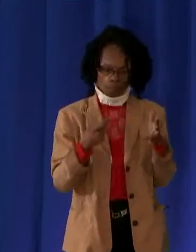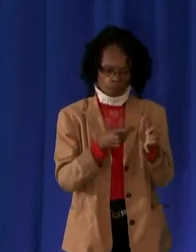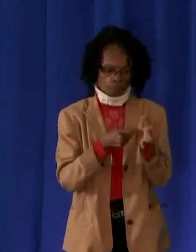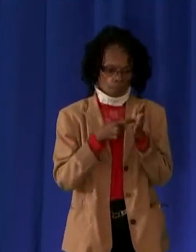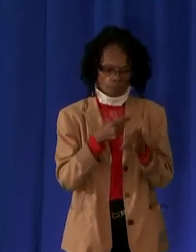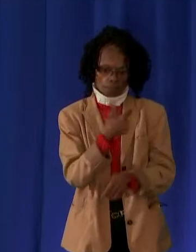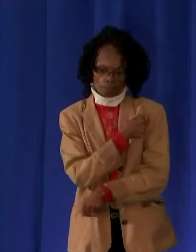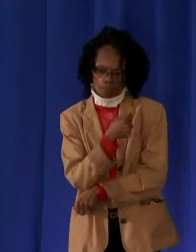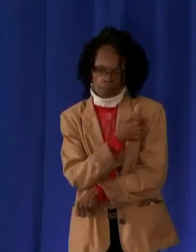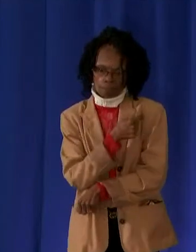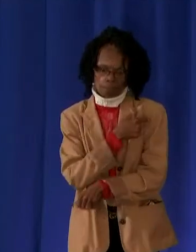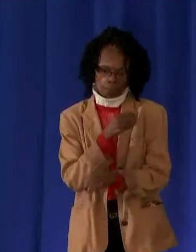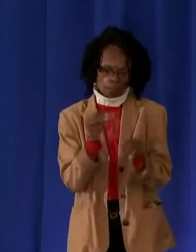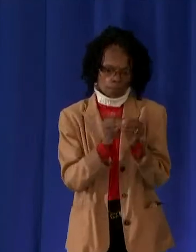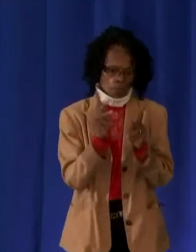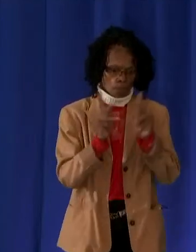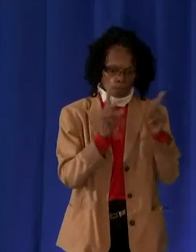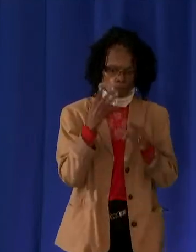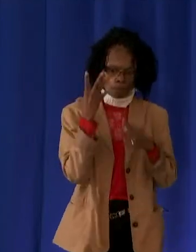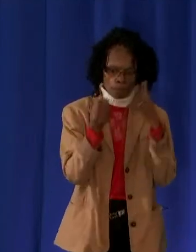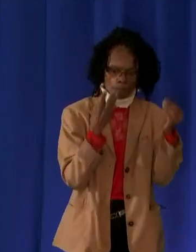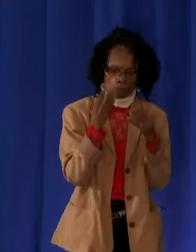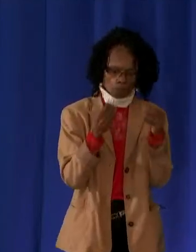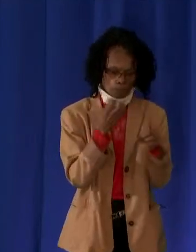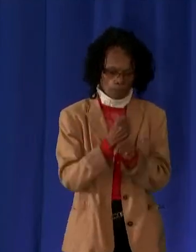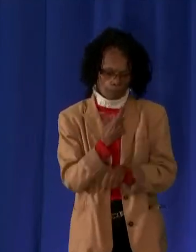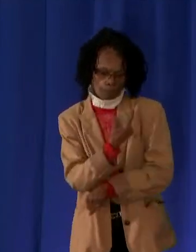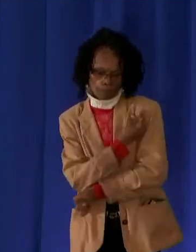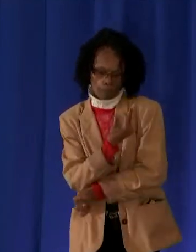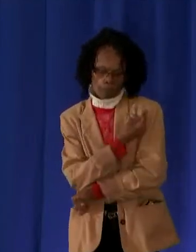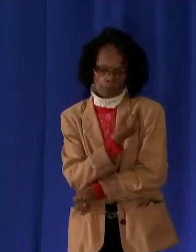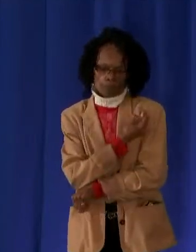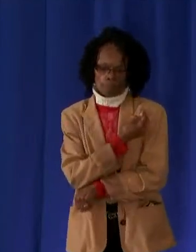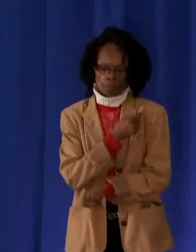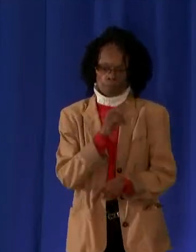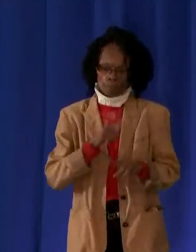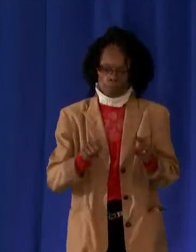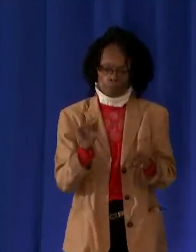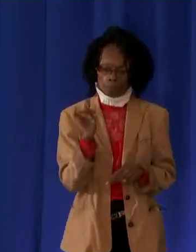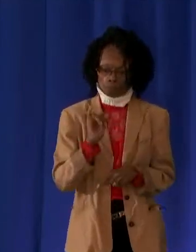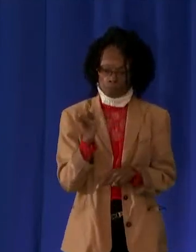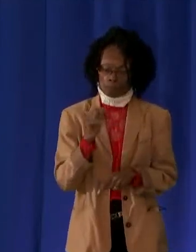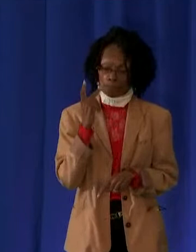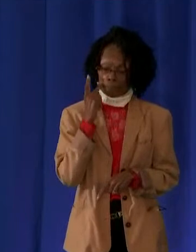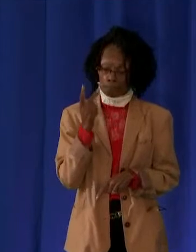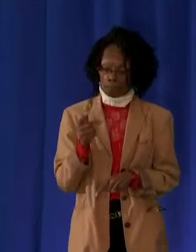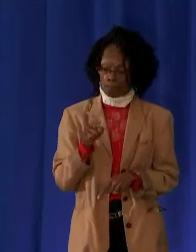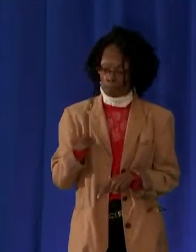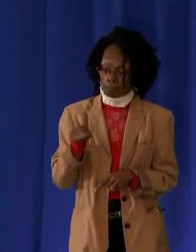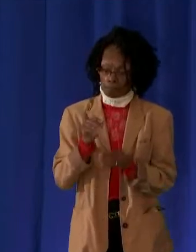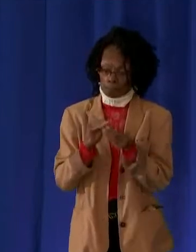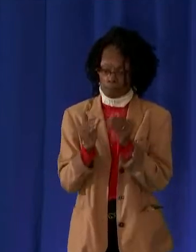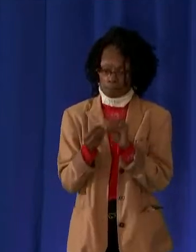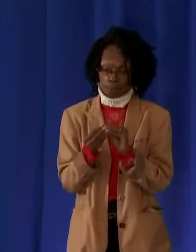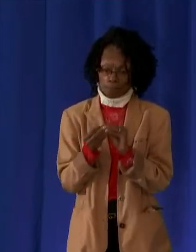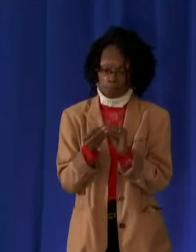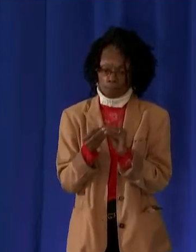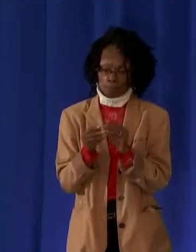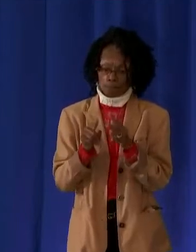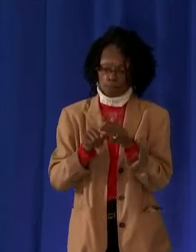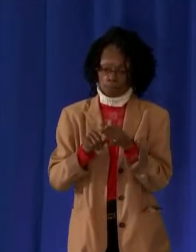place, more people going out to get vaccinated. But we've also seen those